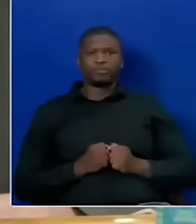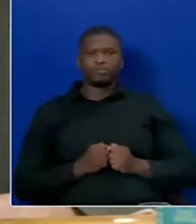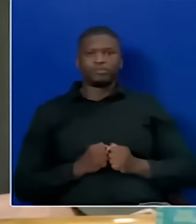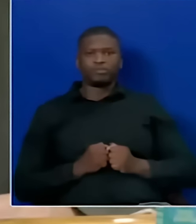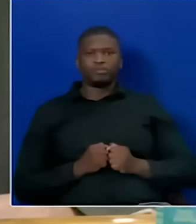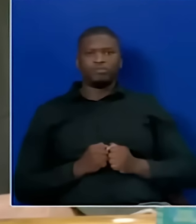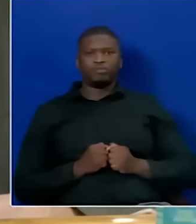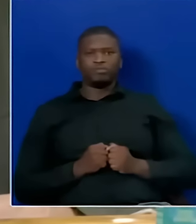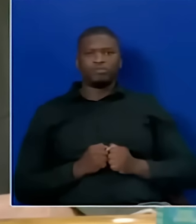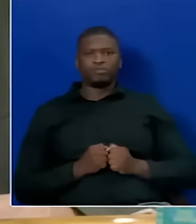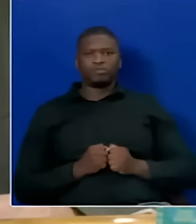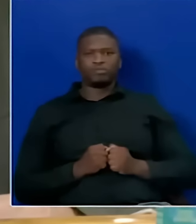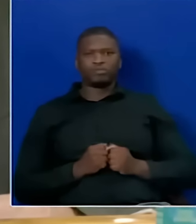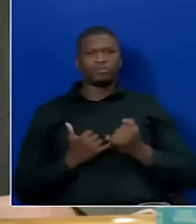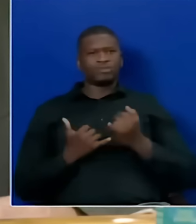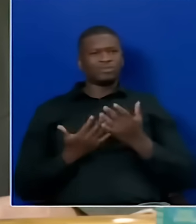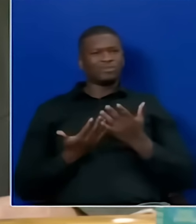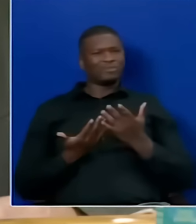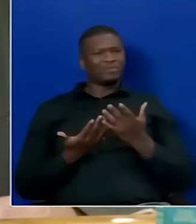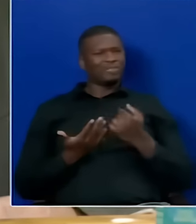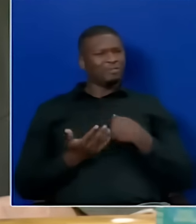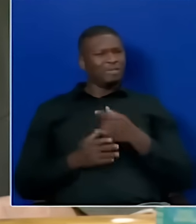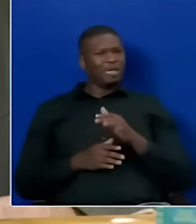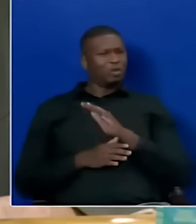I'm not sure what the legal